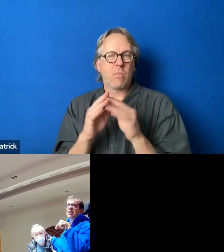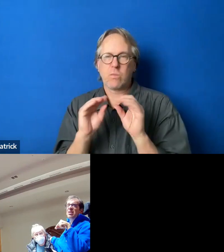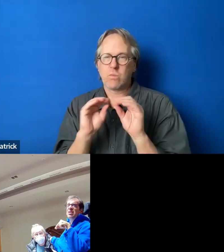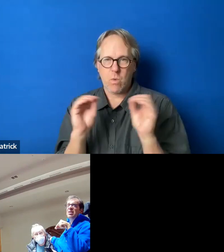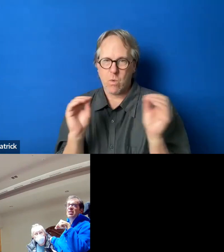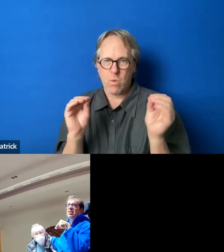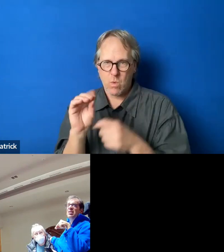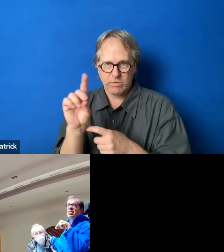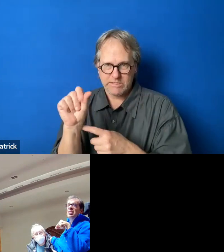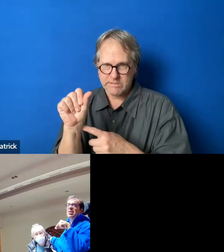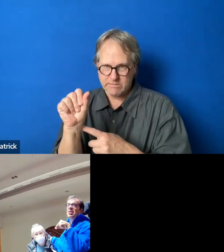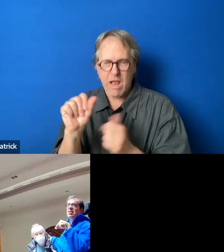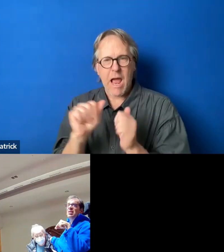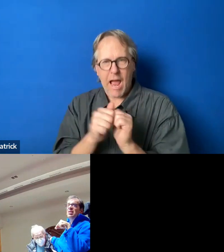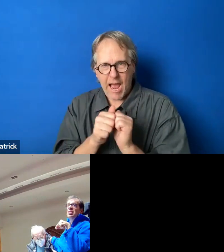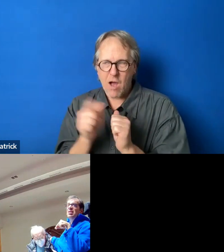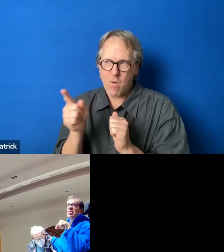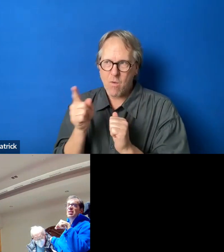disabilities?